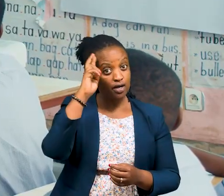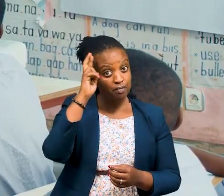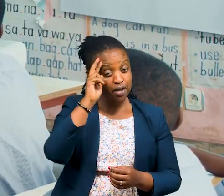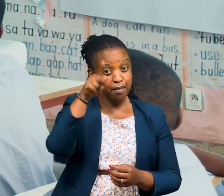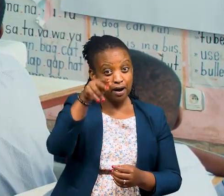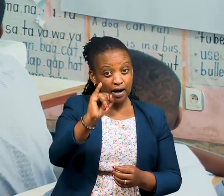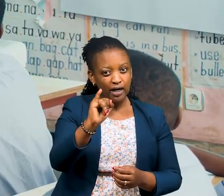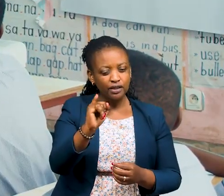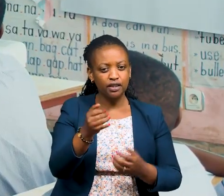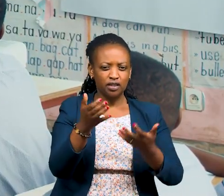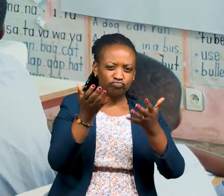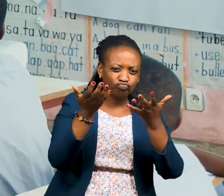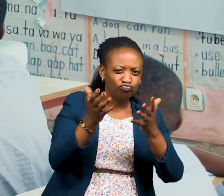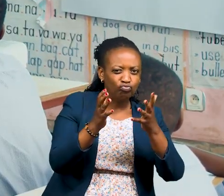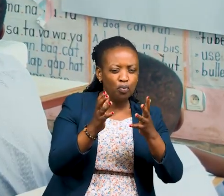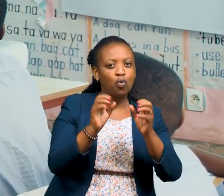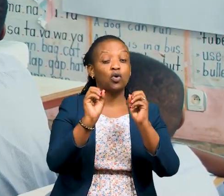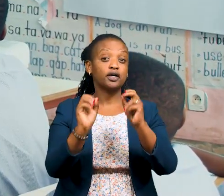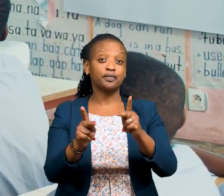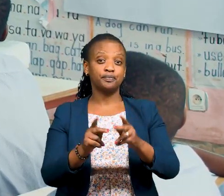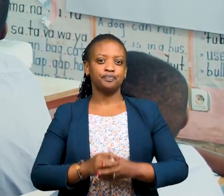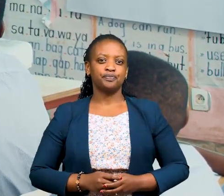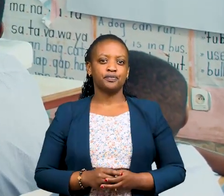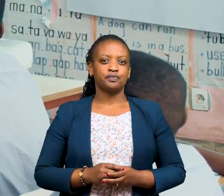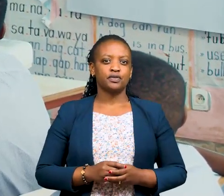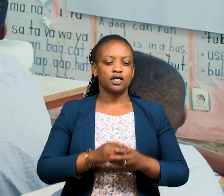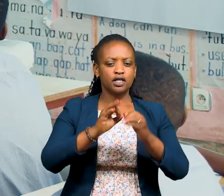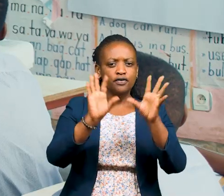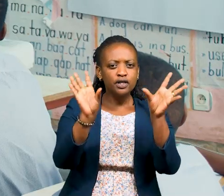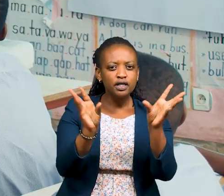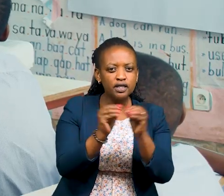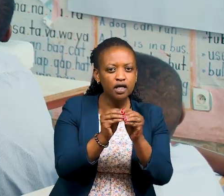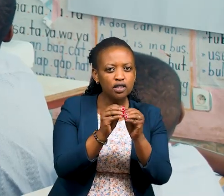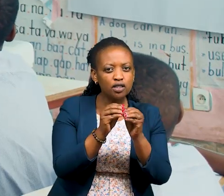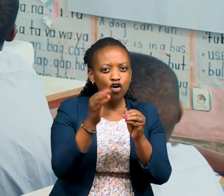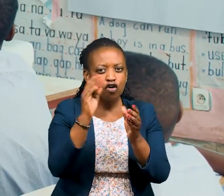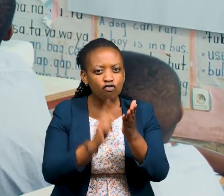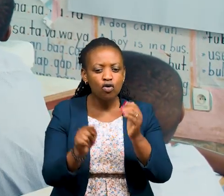And remember, pi is a constant, okay? That